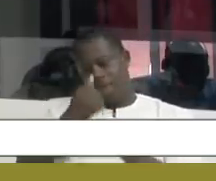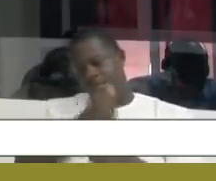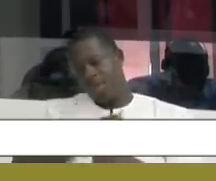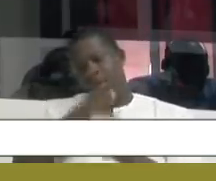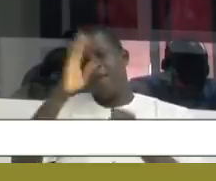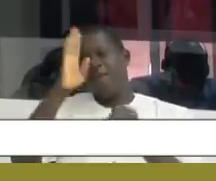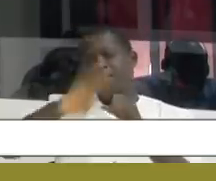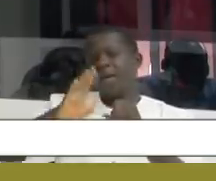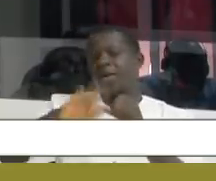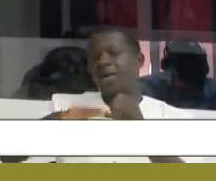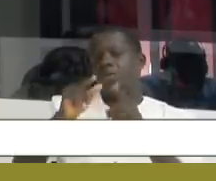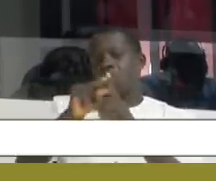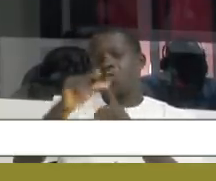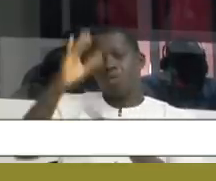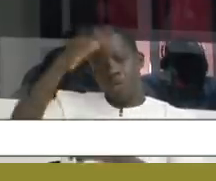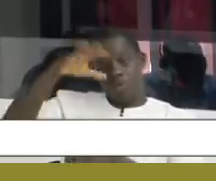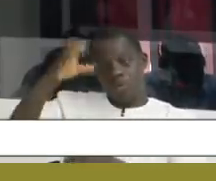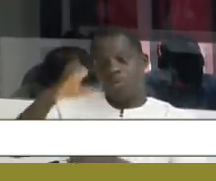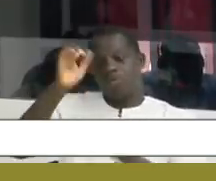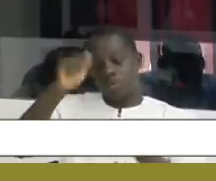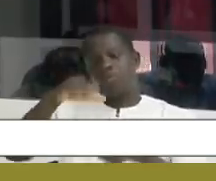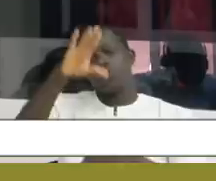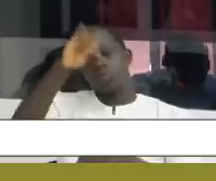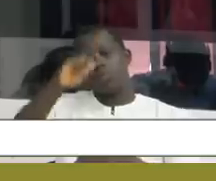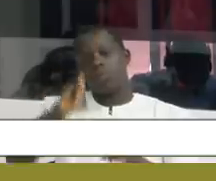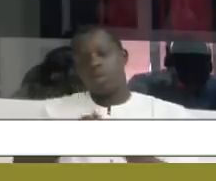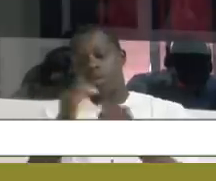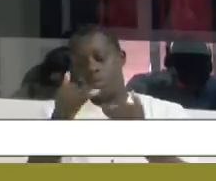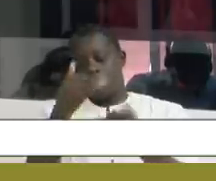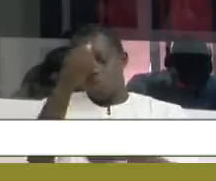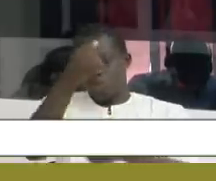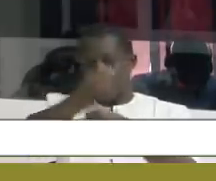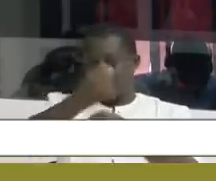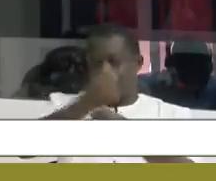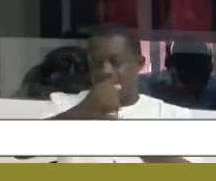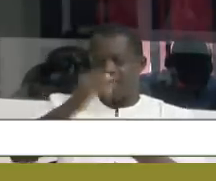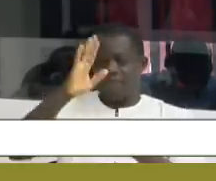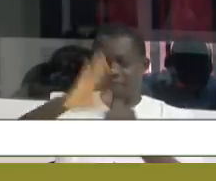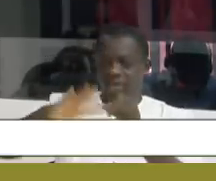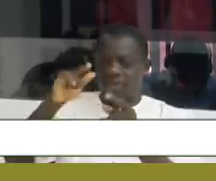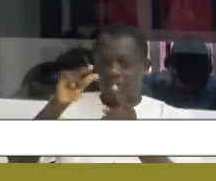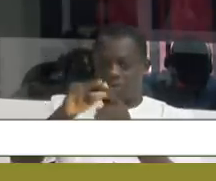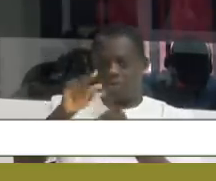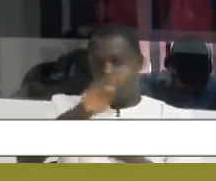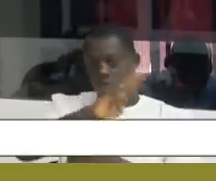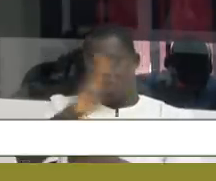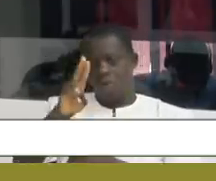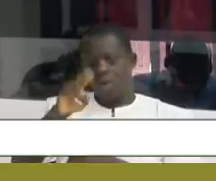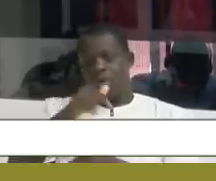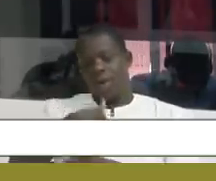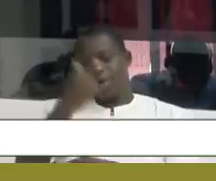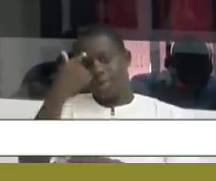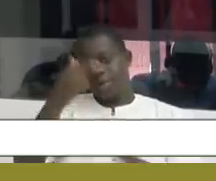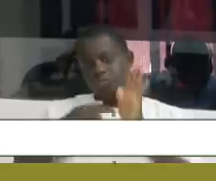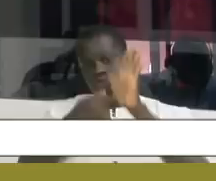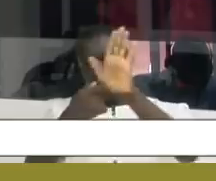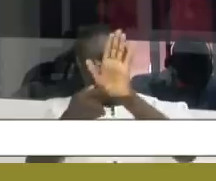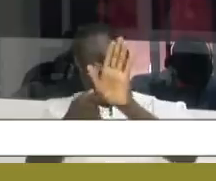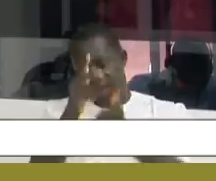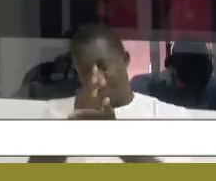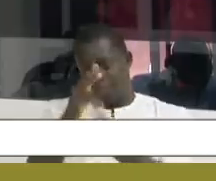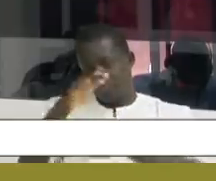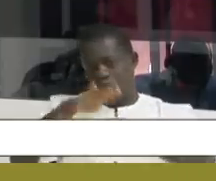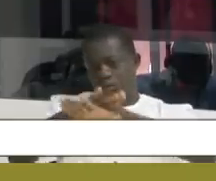to yes, draw. But you have already drawn some conclusions with regards to me. And no, I have not. I have just presented the evidence to